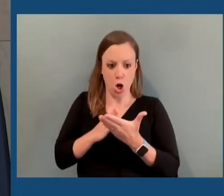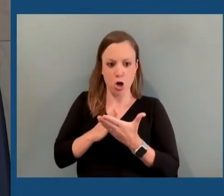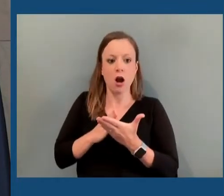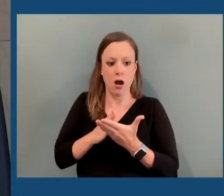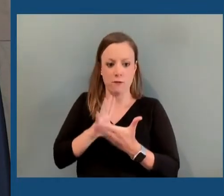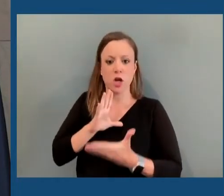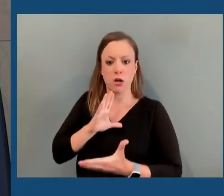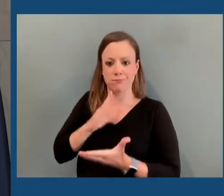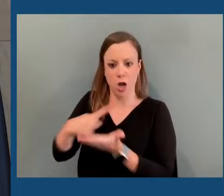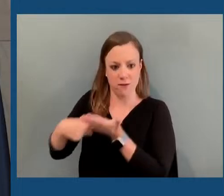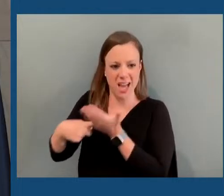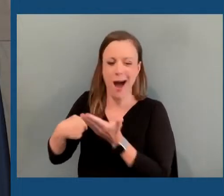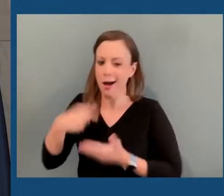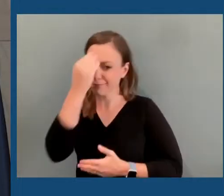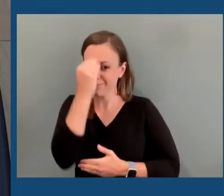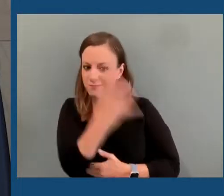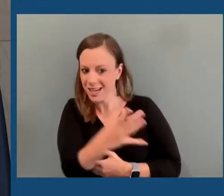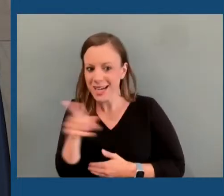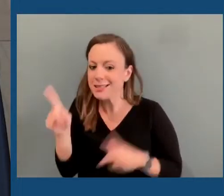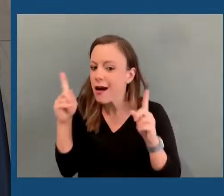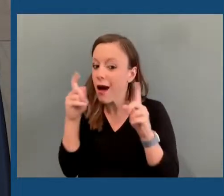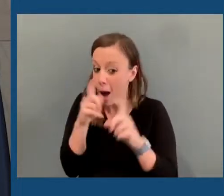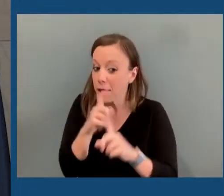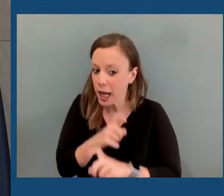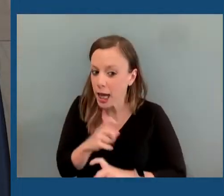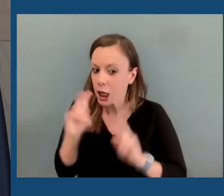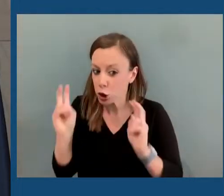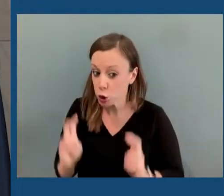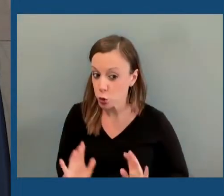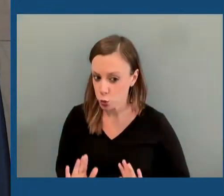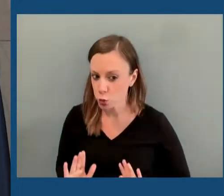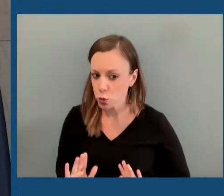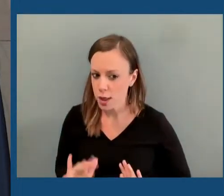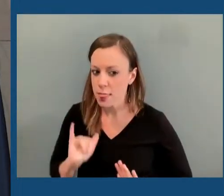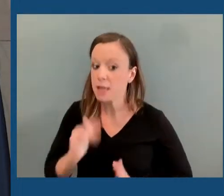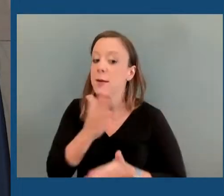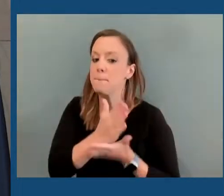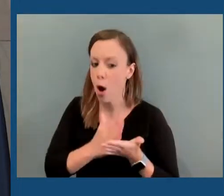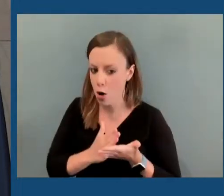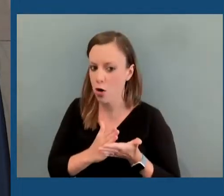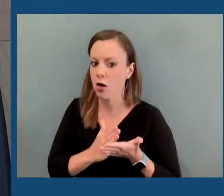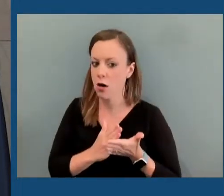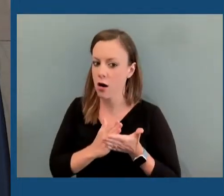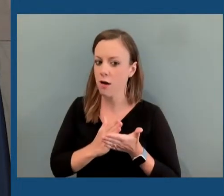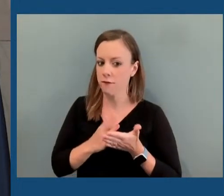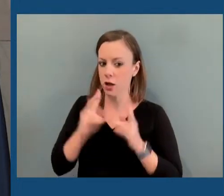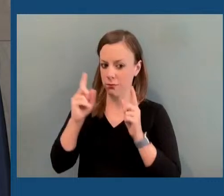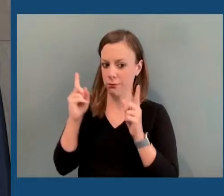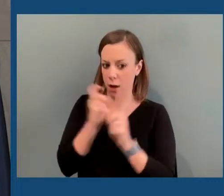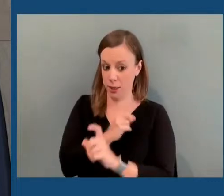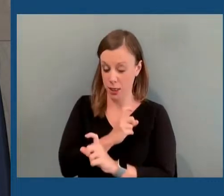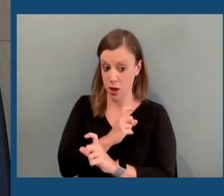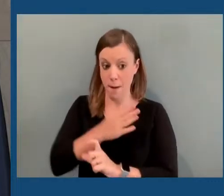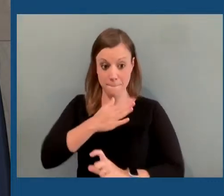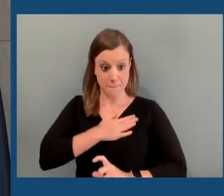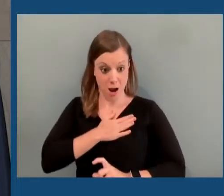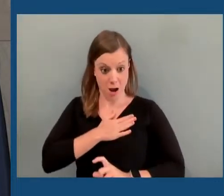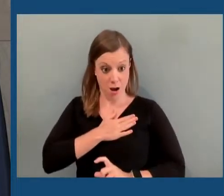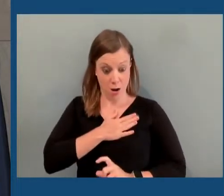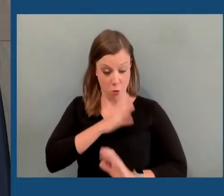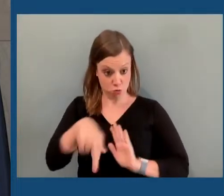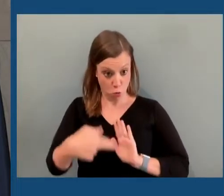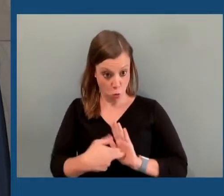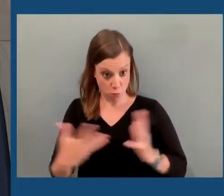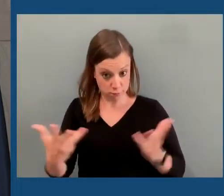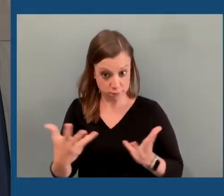issue. That's part of the complication. My role as governor is to protect people from crime and